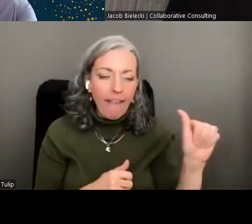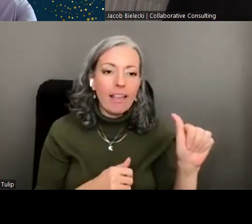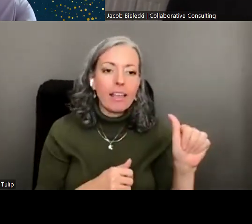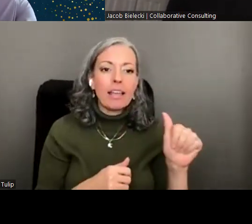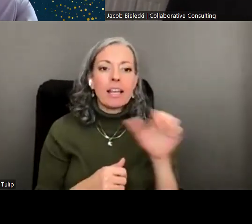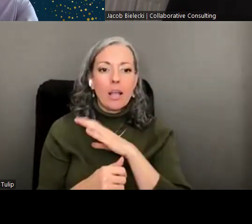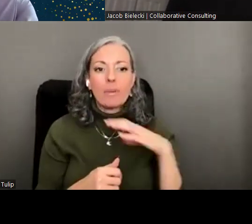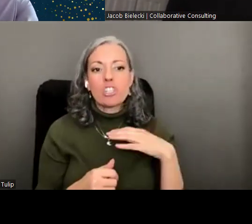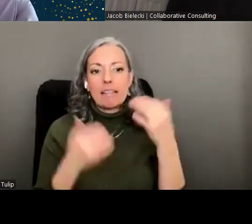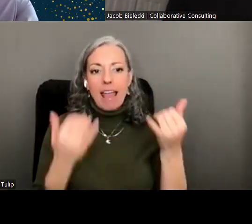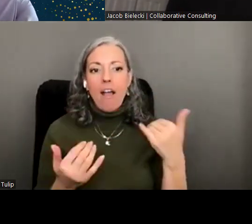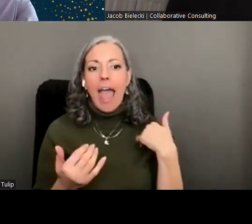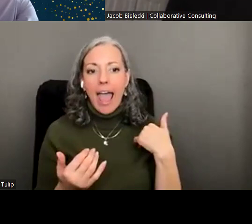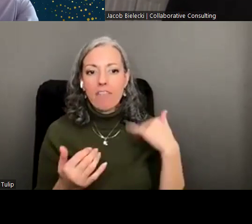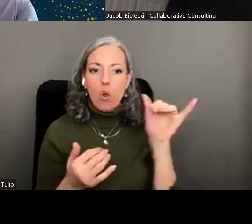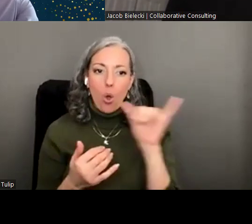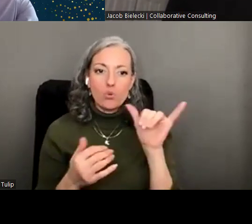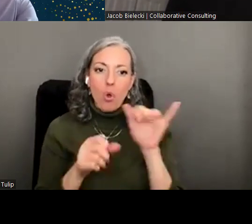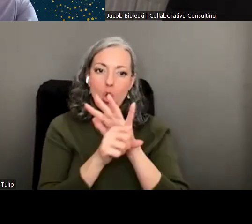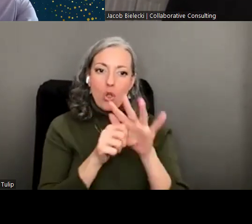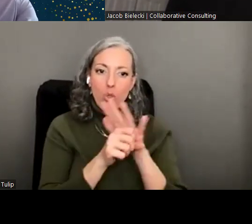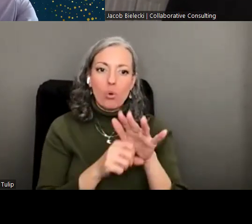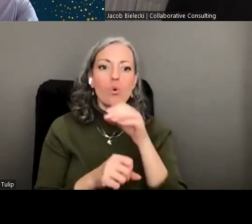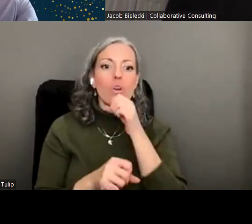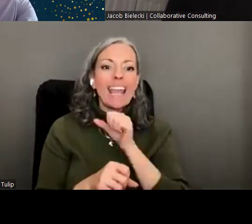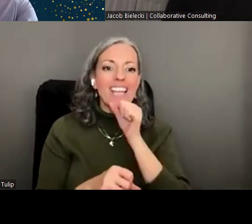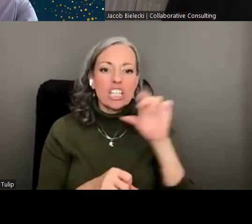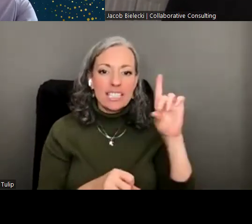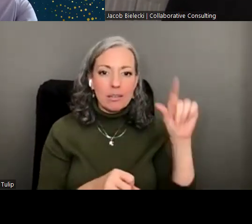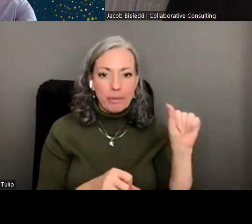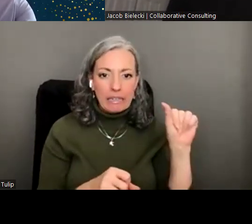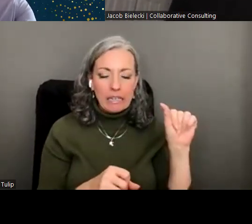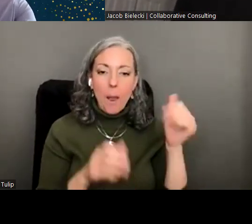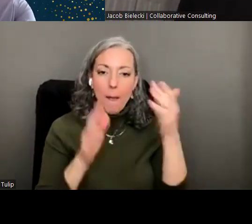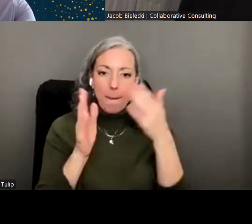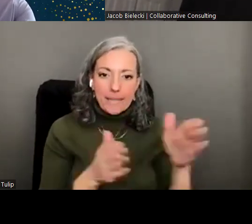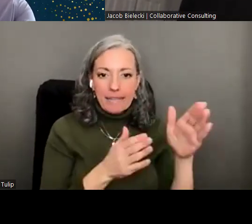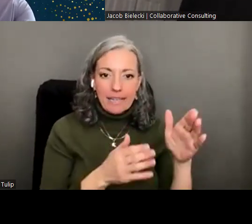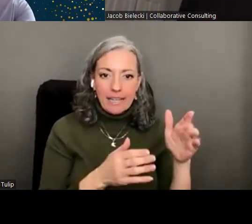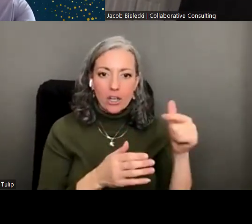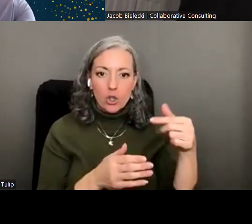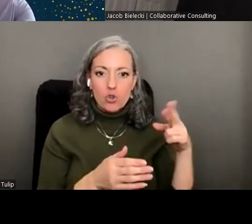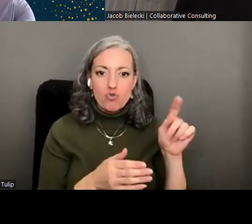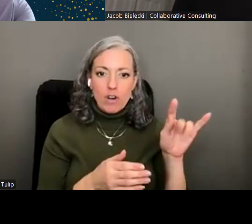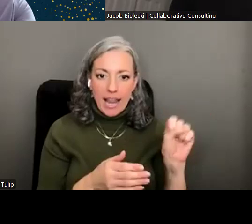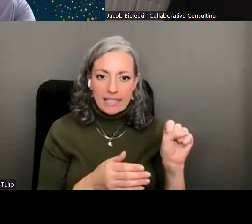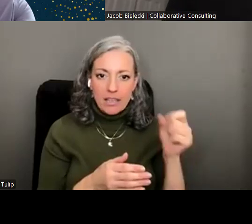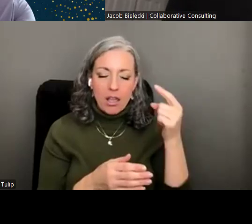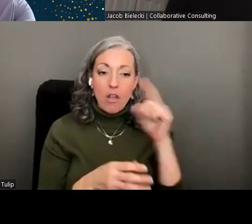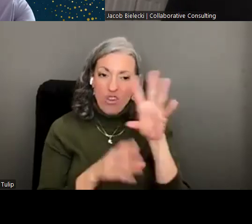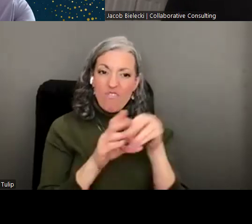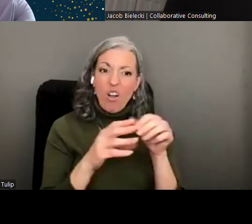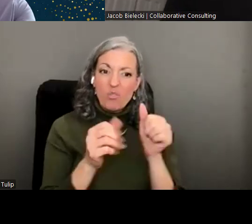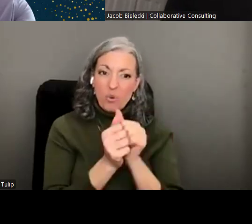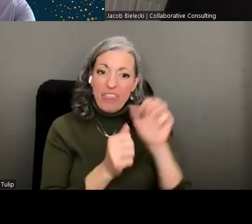have also the local aging and disability planning grants that are part of the master plan for aging. And